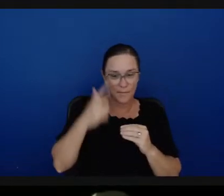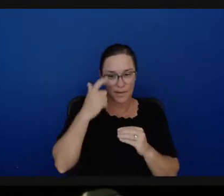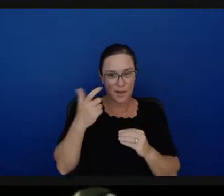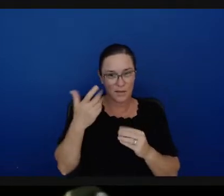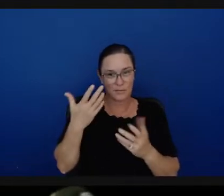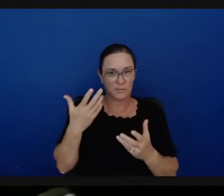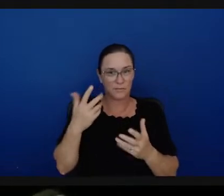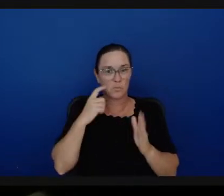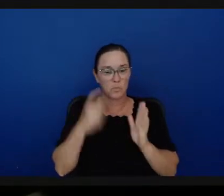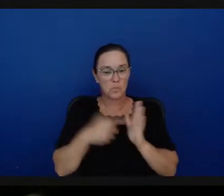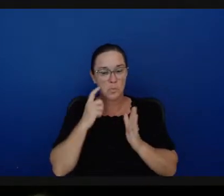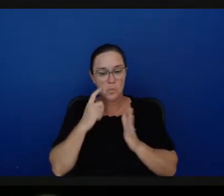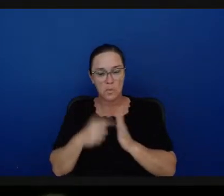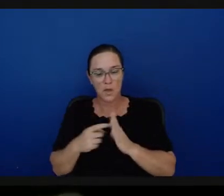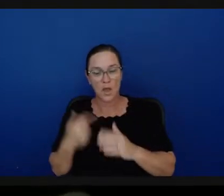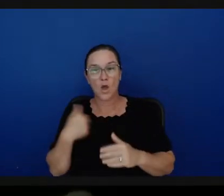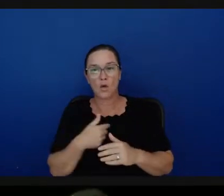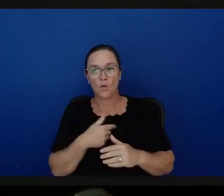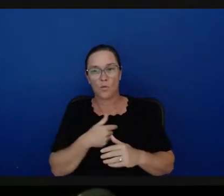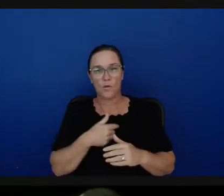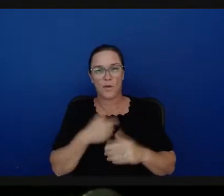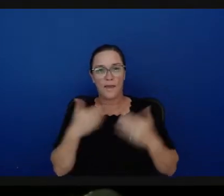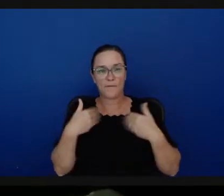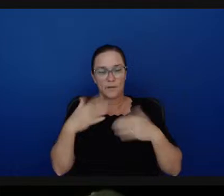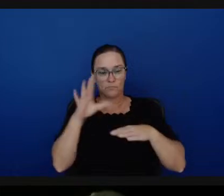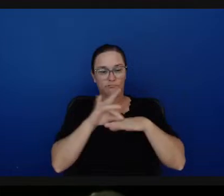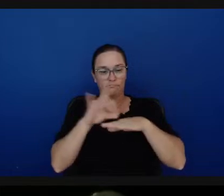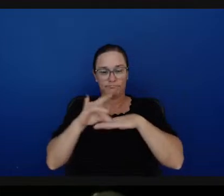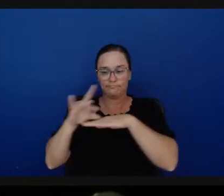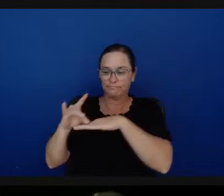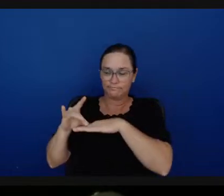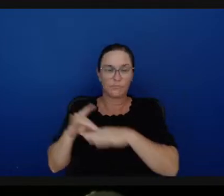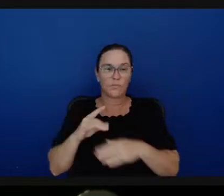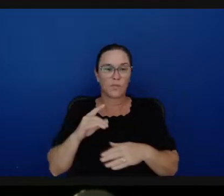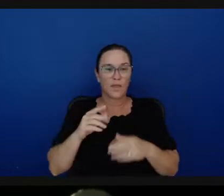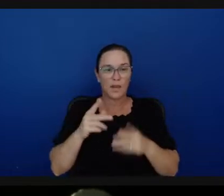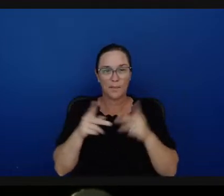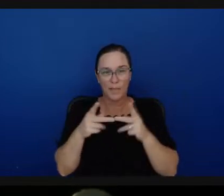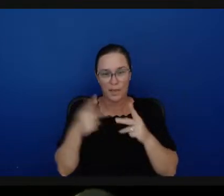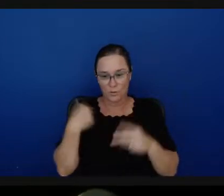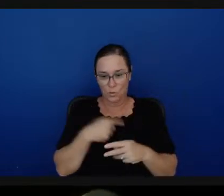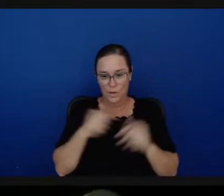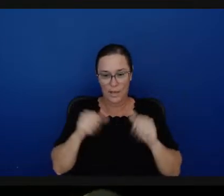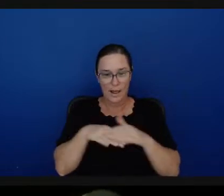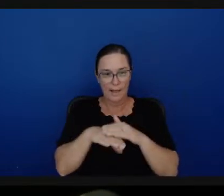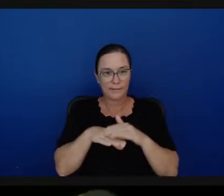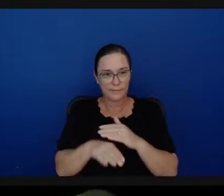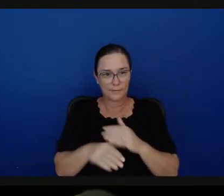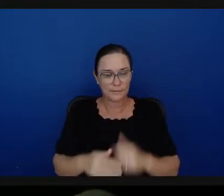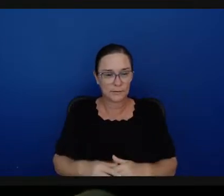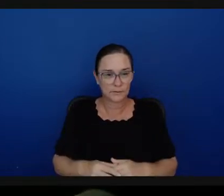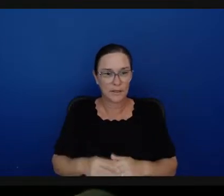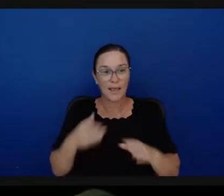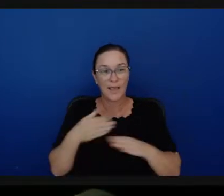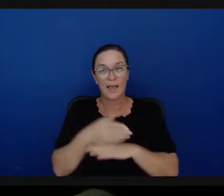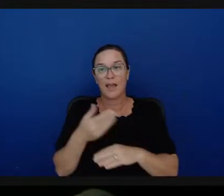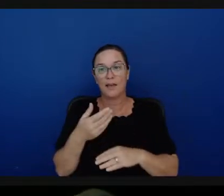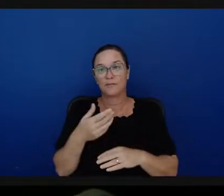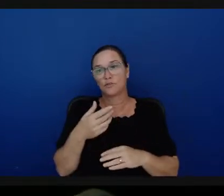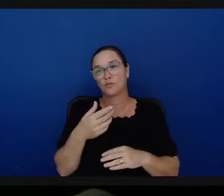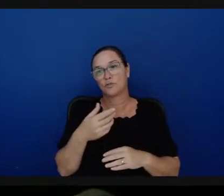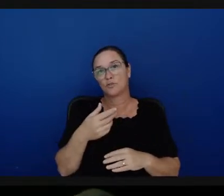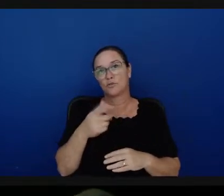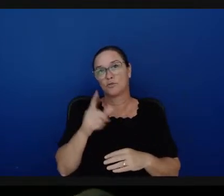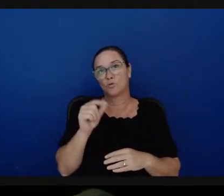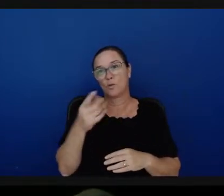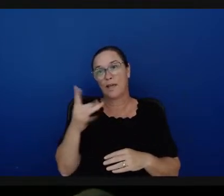to where we can see it more, right? That's kind of the big answer. After the